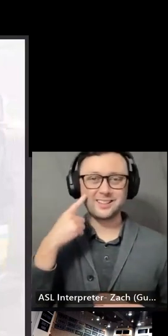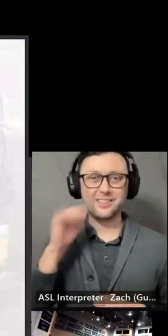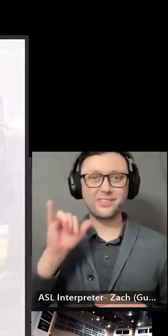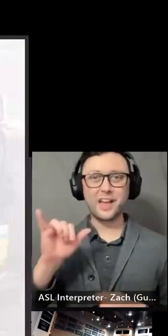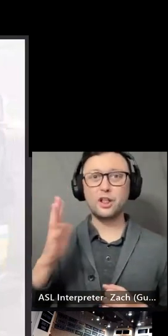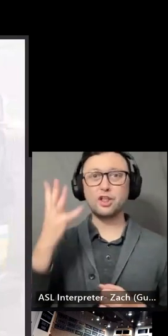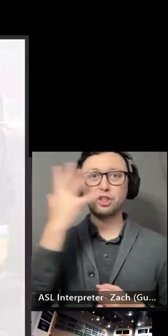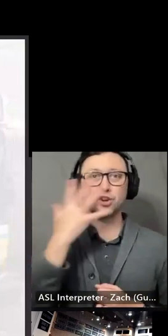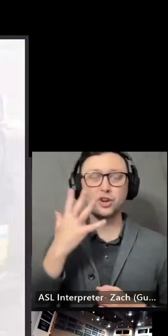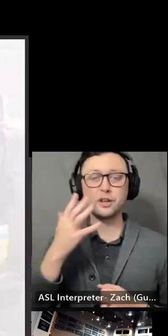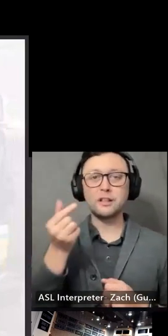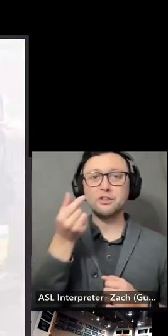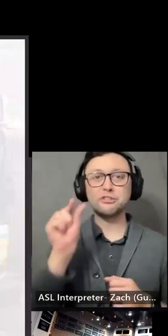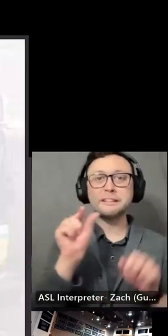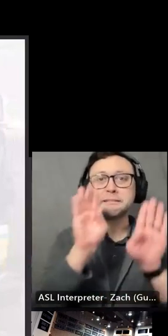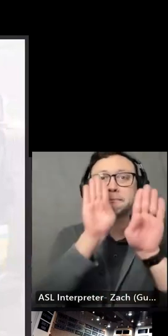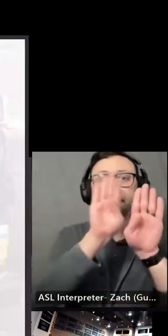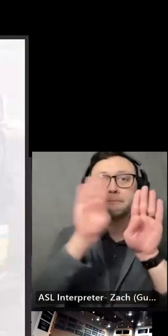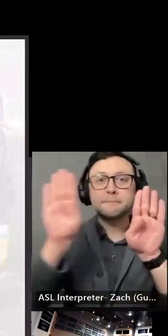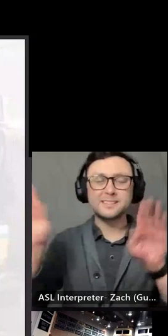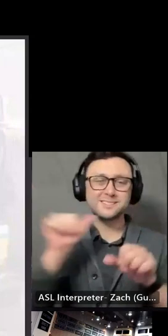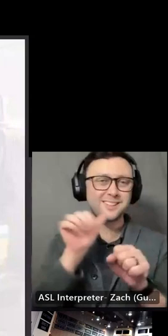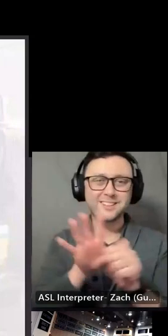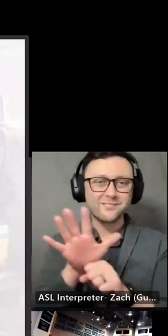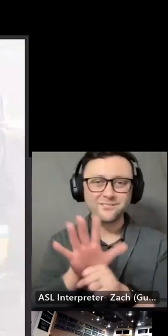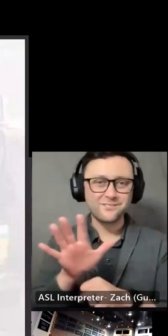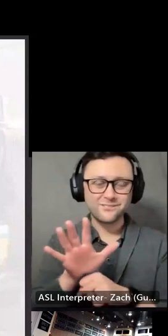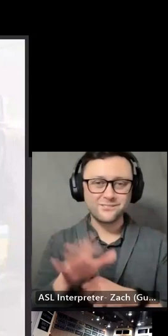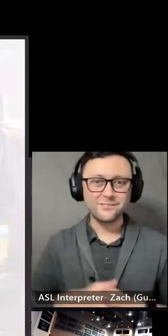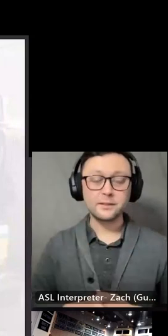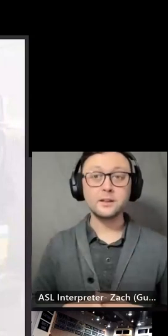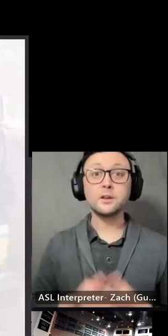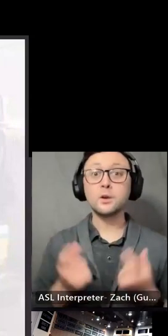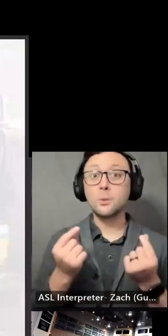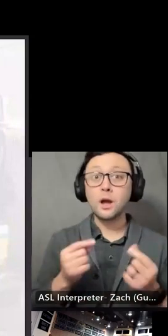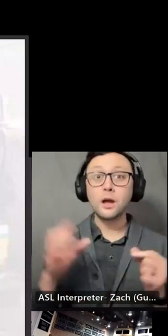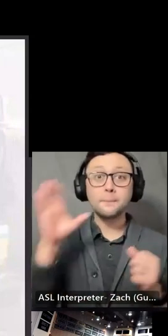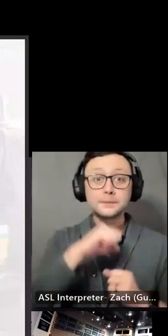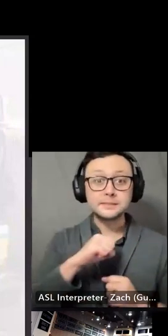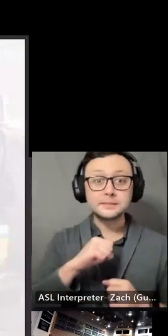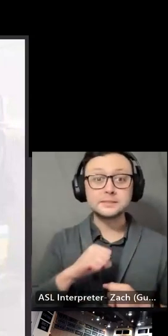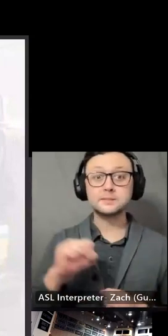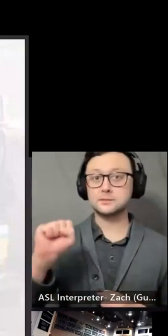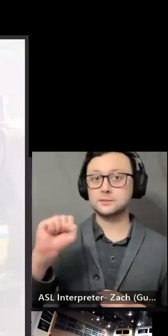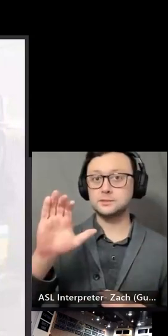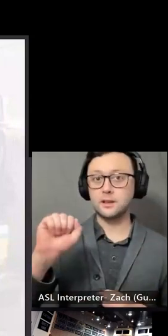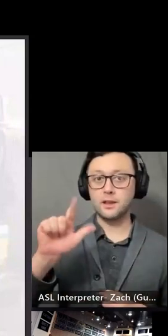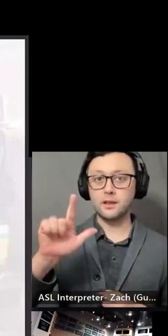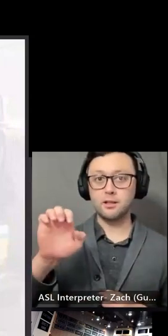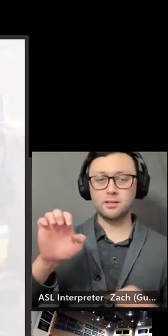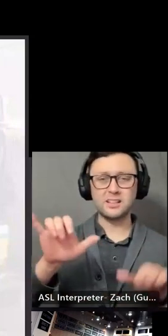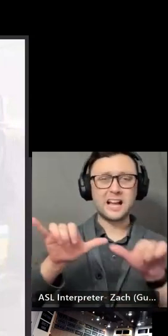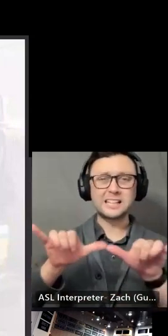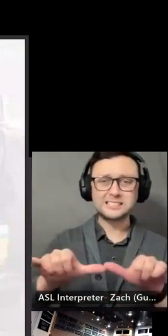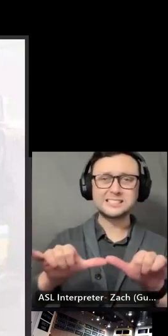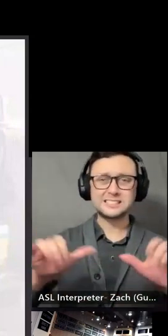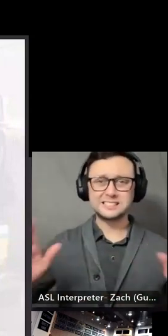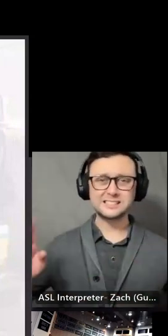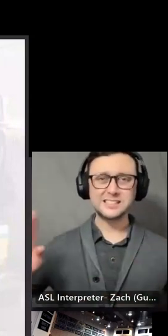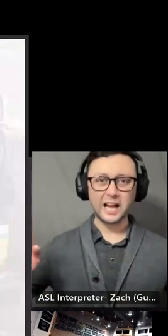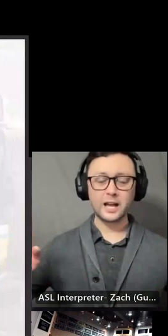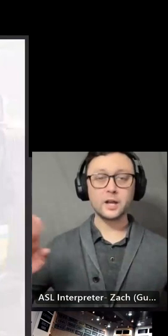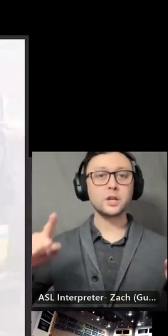your green element. The issue that's missing in all of this is scale. You're building a huge project and you need